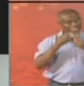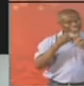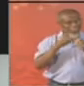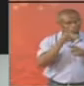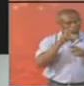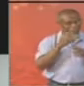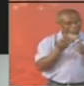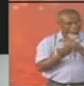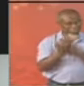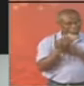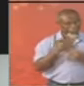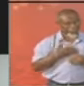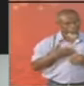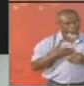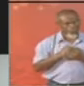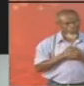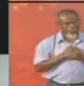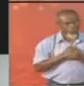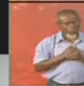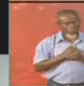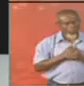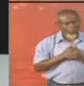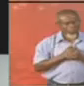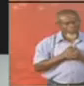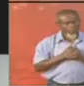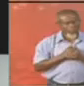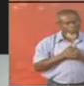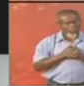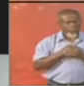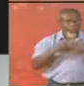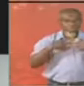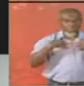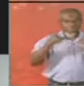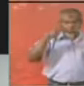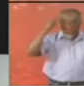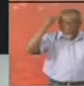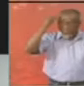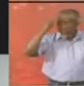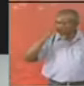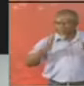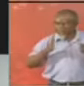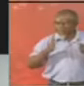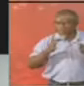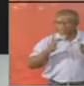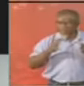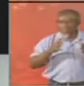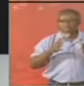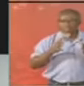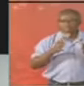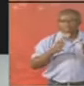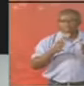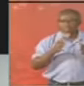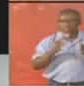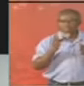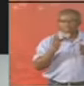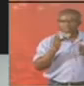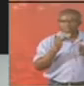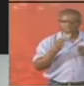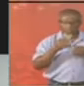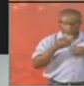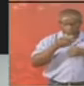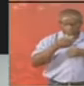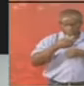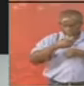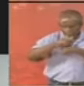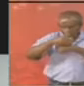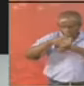the progress of the health minister's report to the DPP about someone promoting herbal products? Also, have